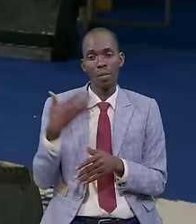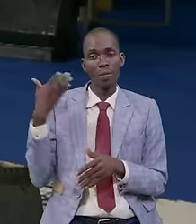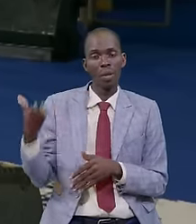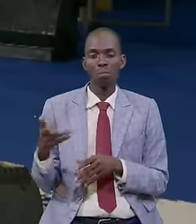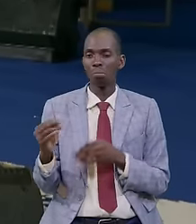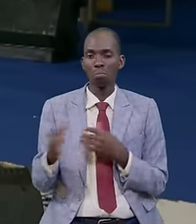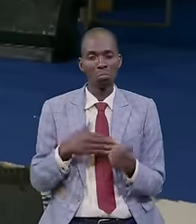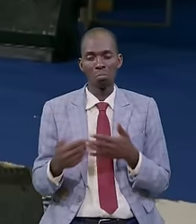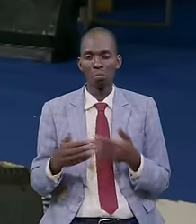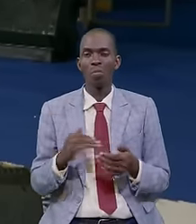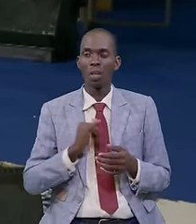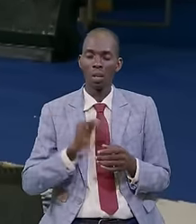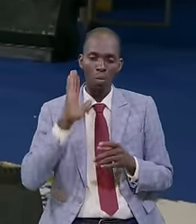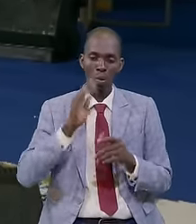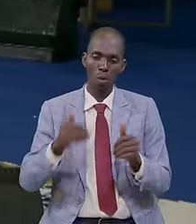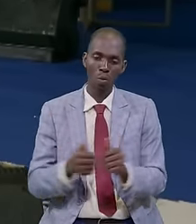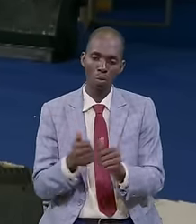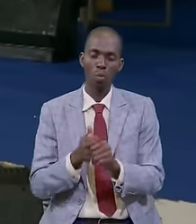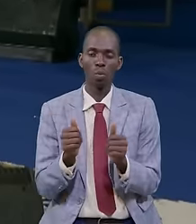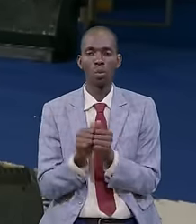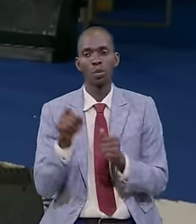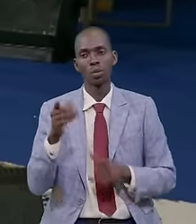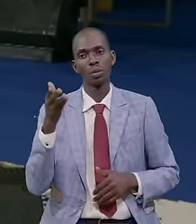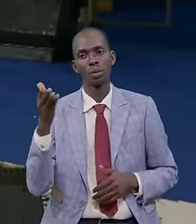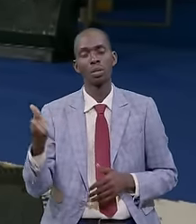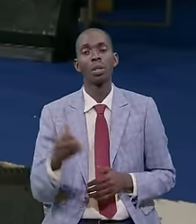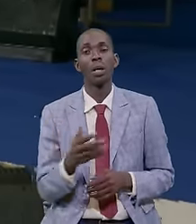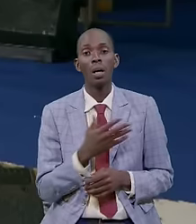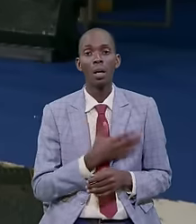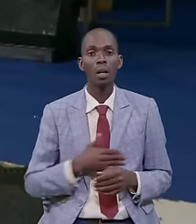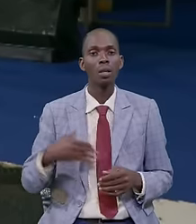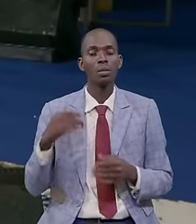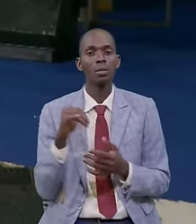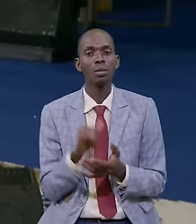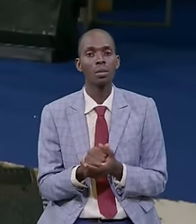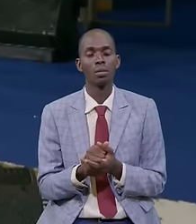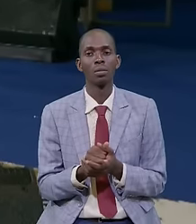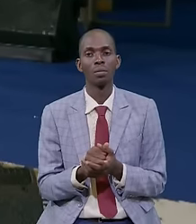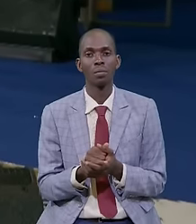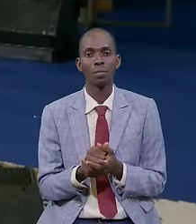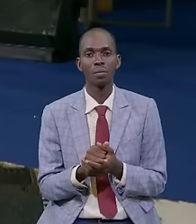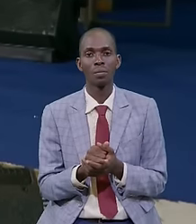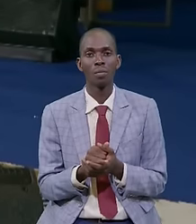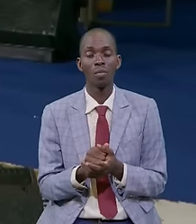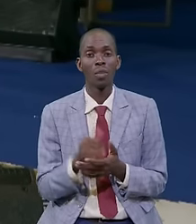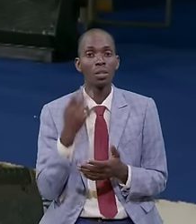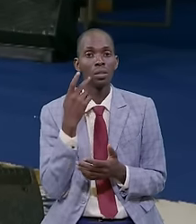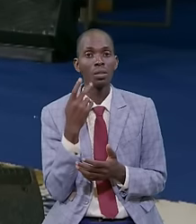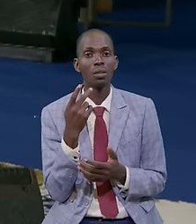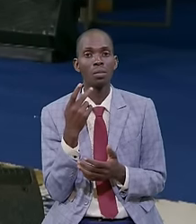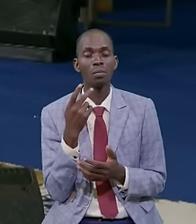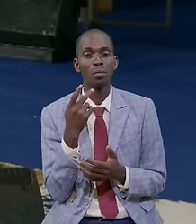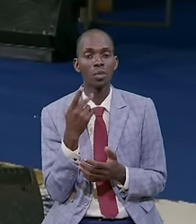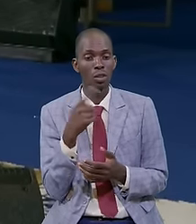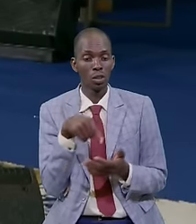straight. Not all of them were standing for the truth and righteousness. He didn't join them. There are